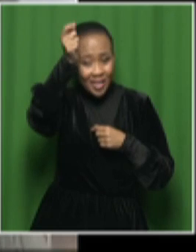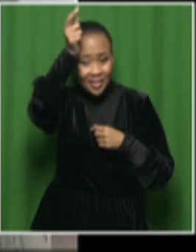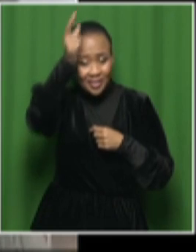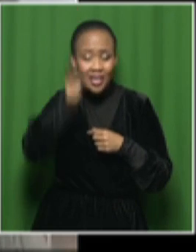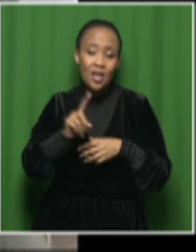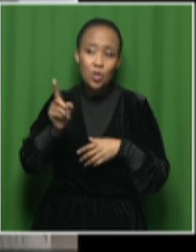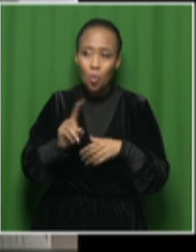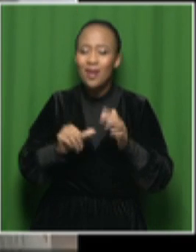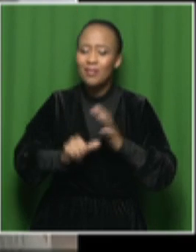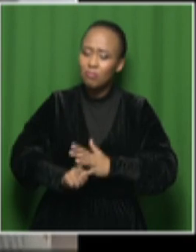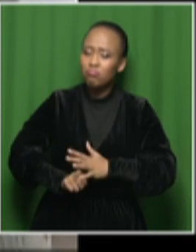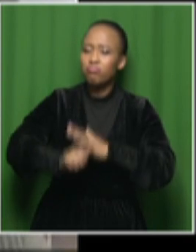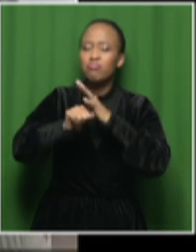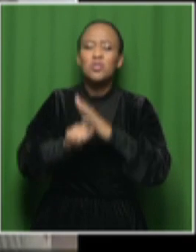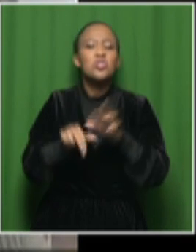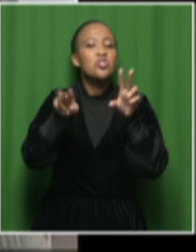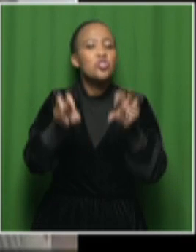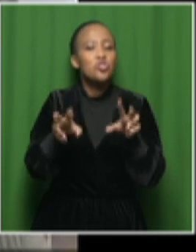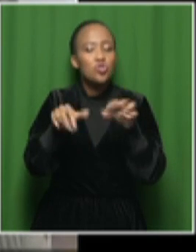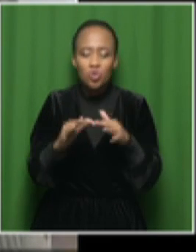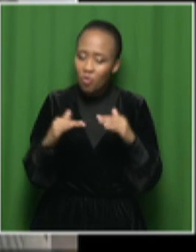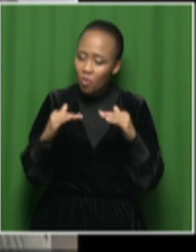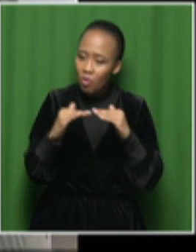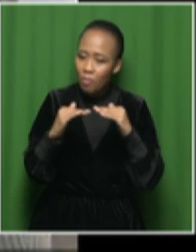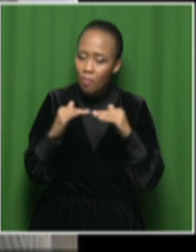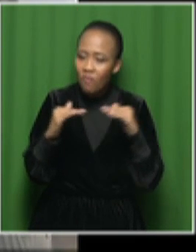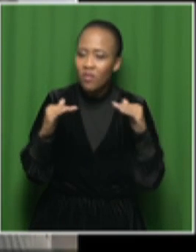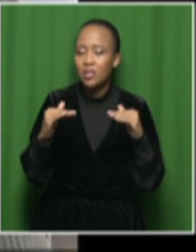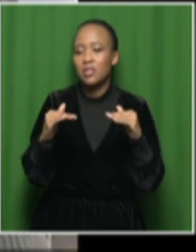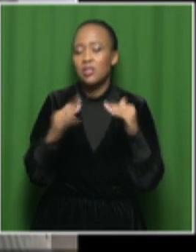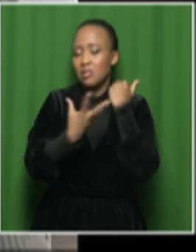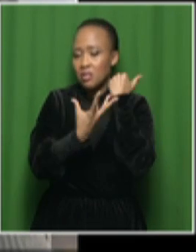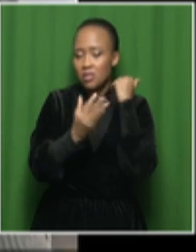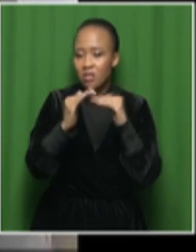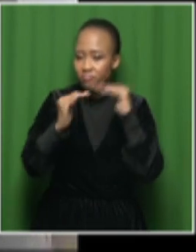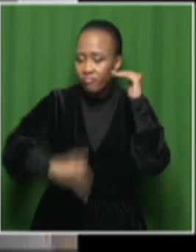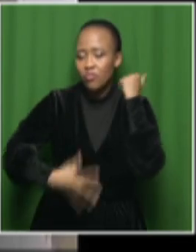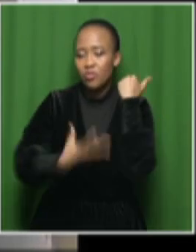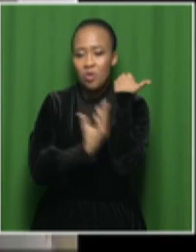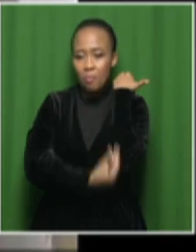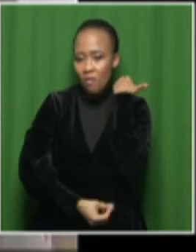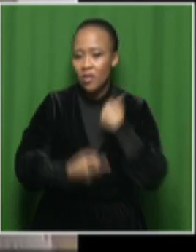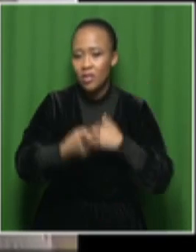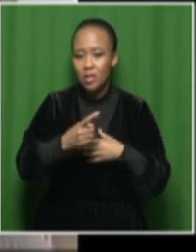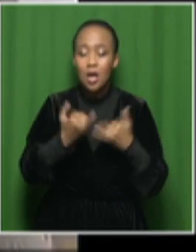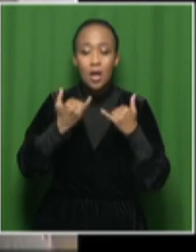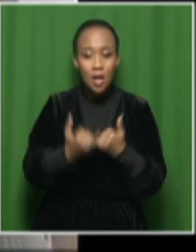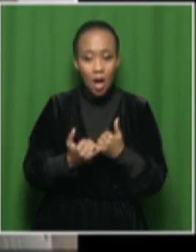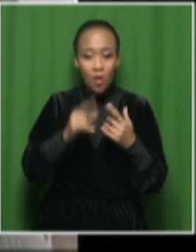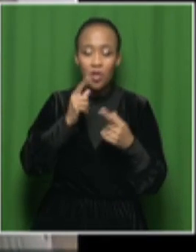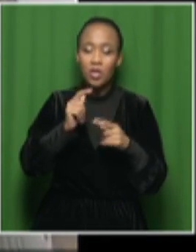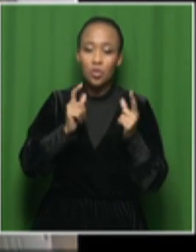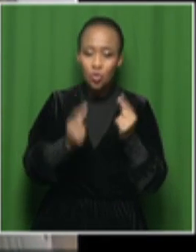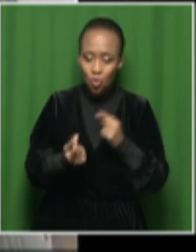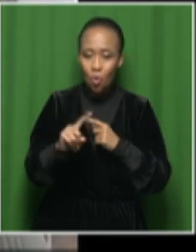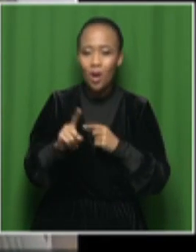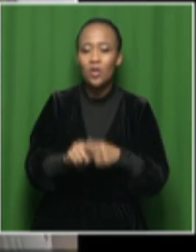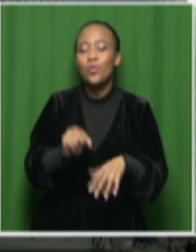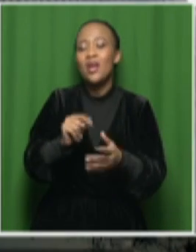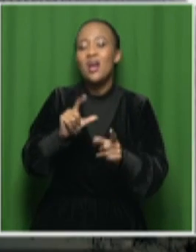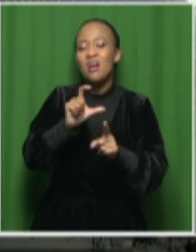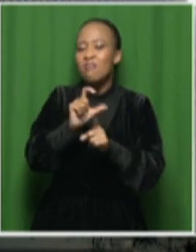issues of poverty, inequality, and unemployment then attribute that to ethnic problems. Well,